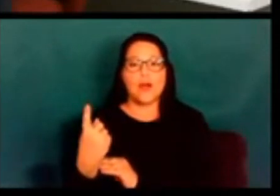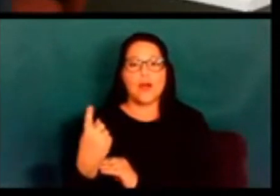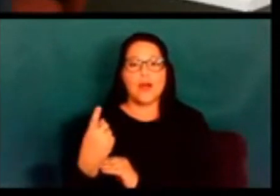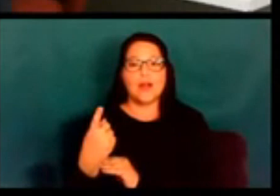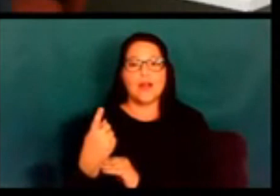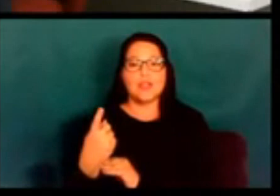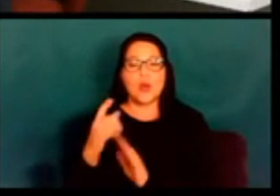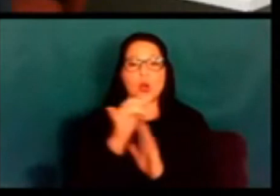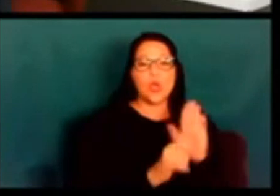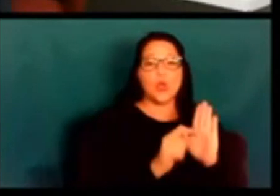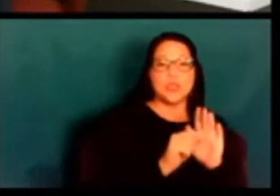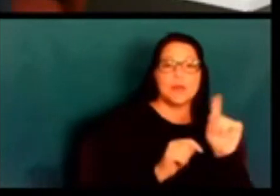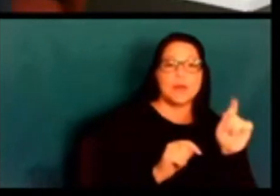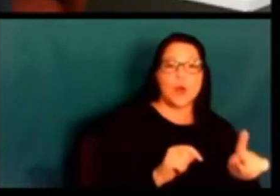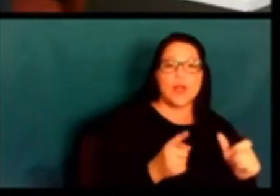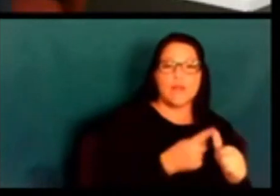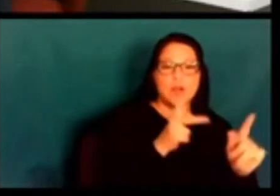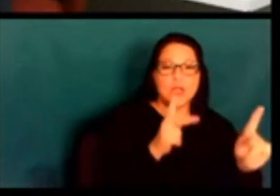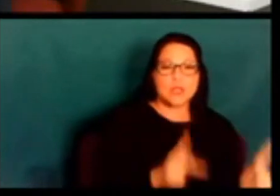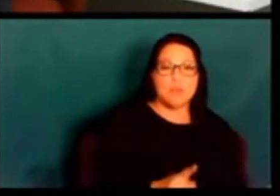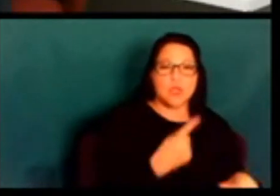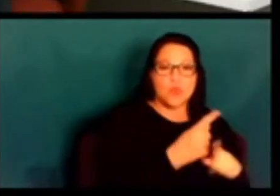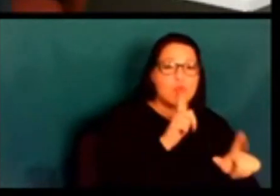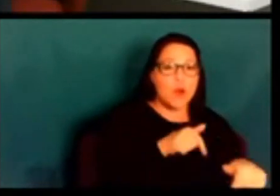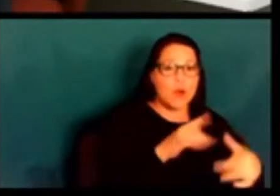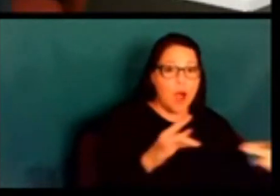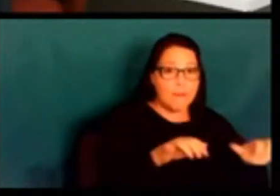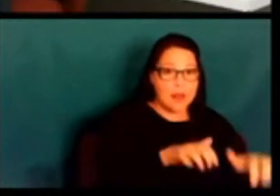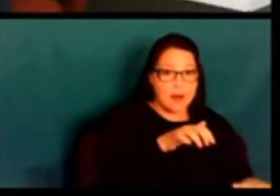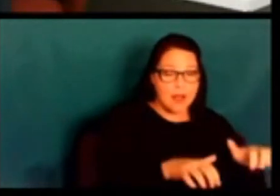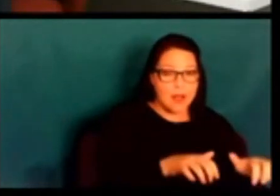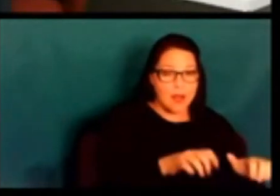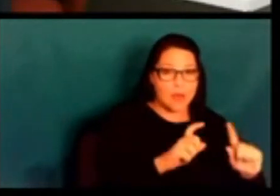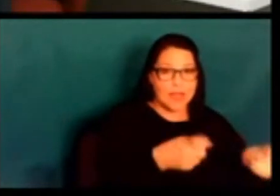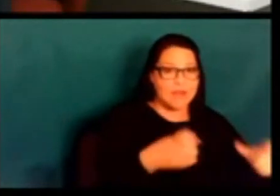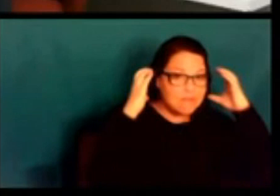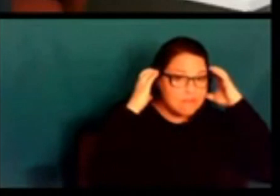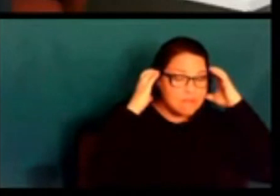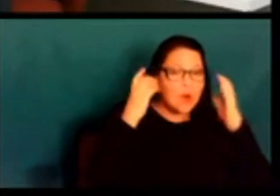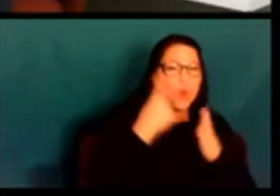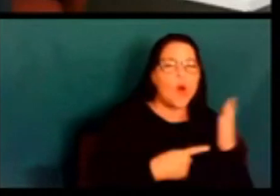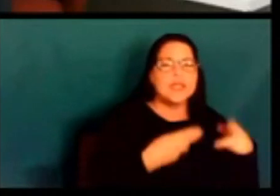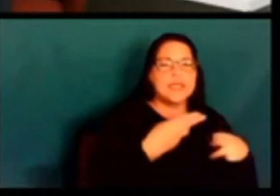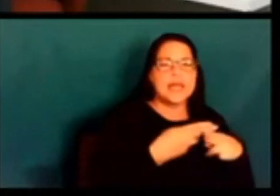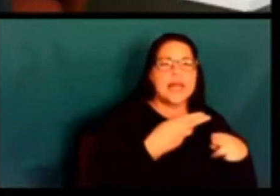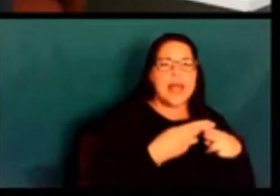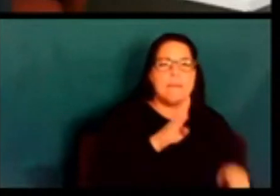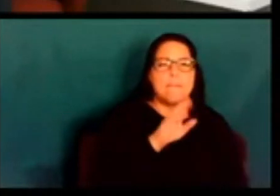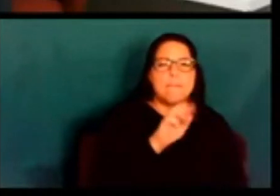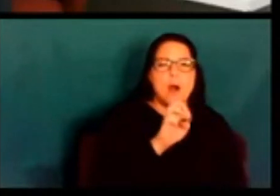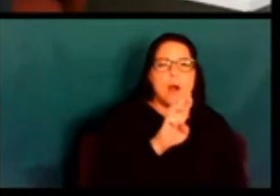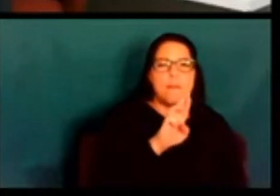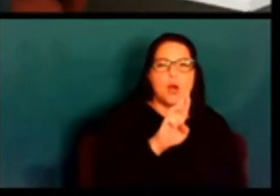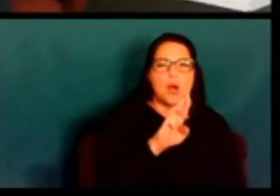followers, the first person to comment correctly will win the second set. is, what is the name of the barber shop in New Jersey